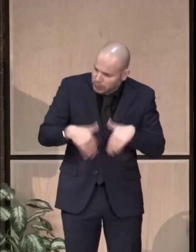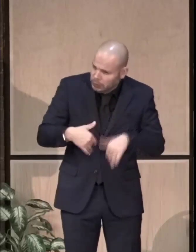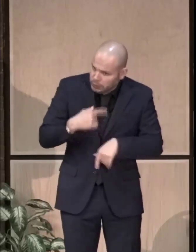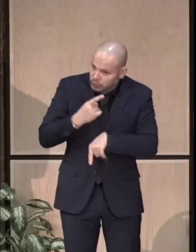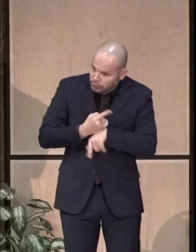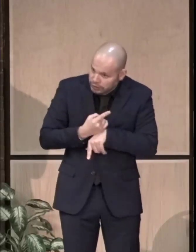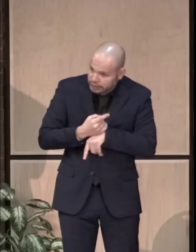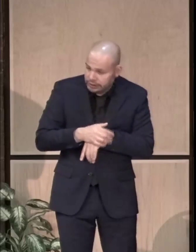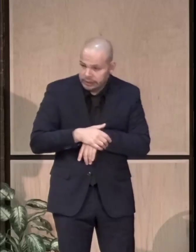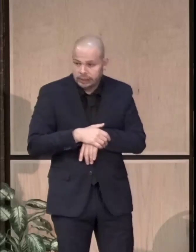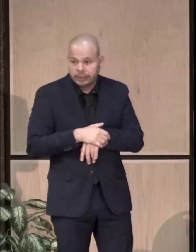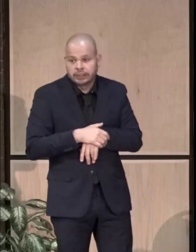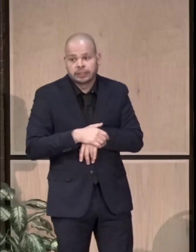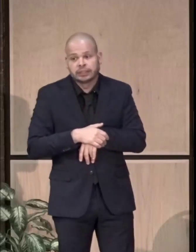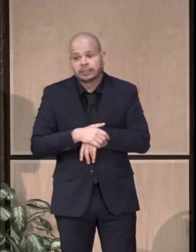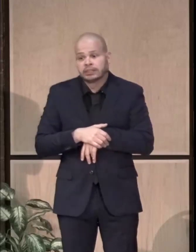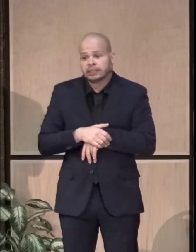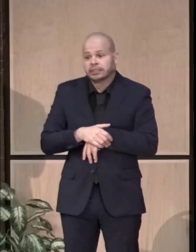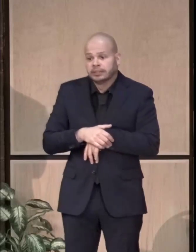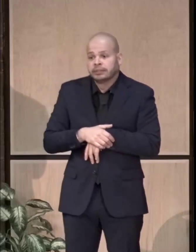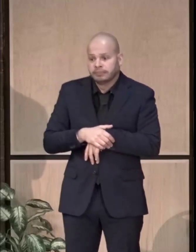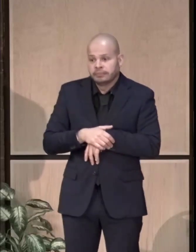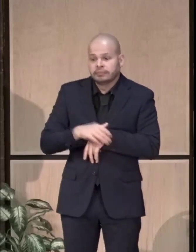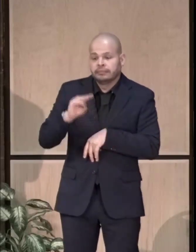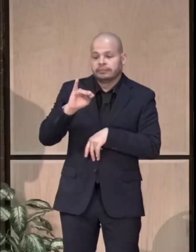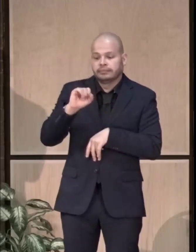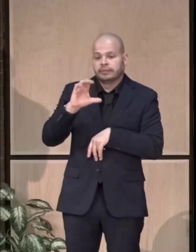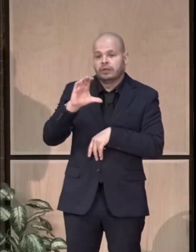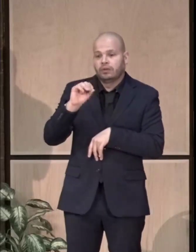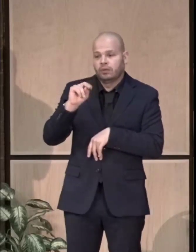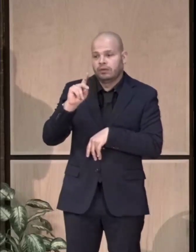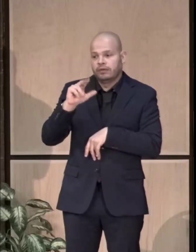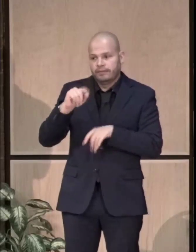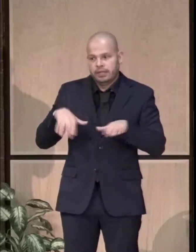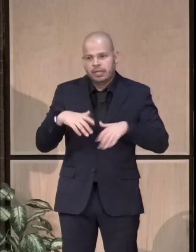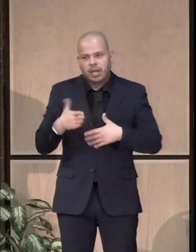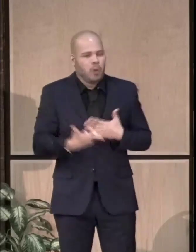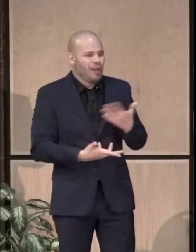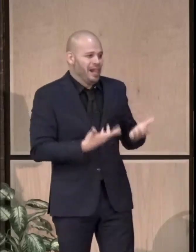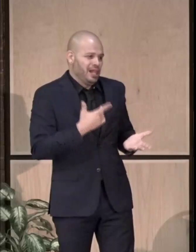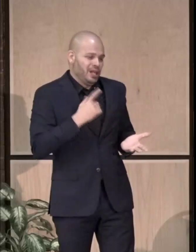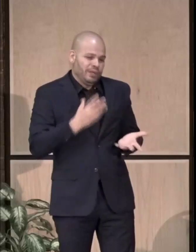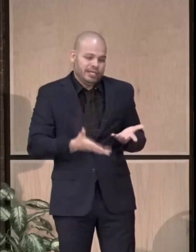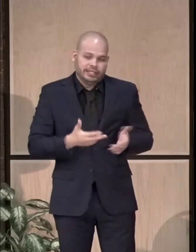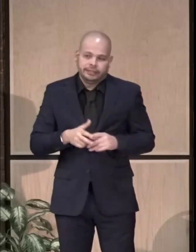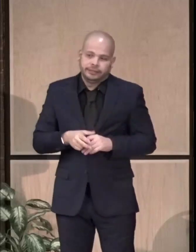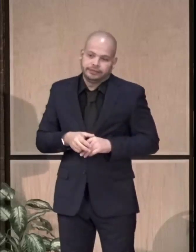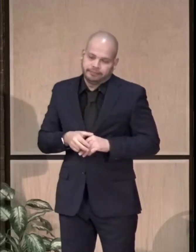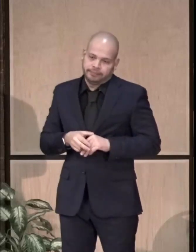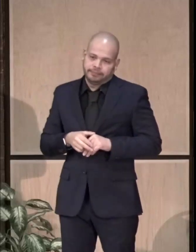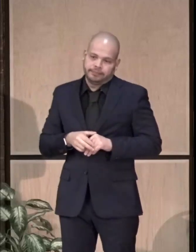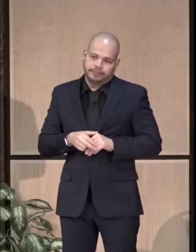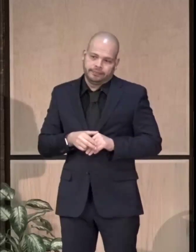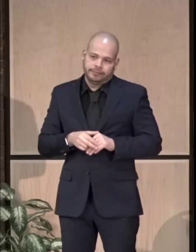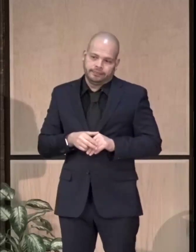Misconduct, not necessarily. Right. I mean, since the spring. I mean, if you're referring to when he started, when I got first reports of